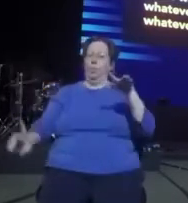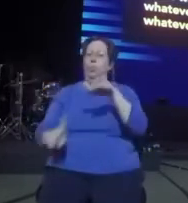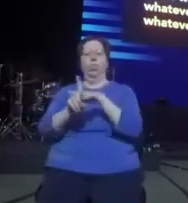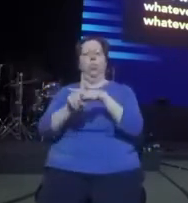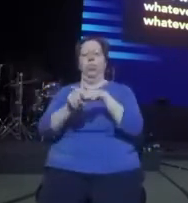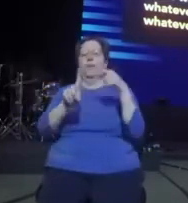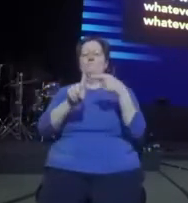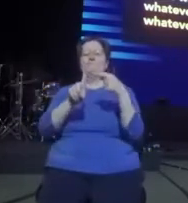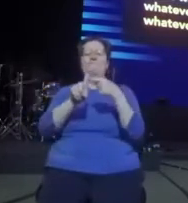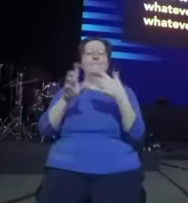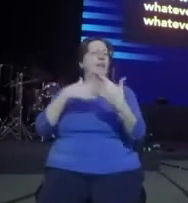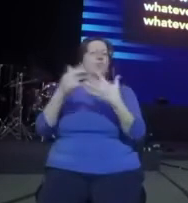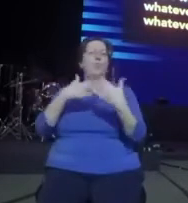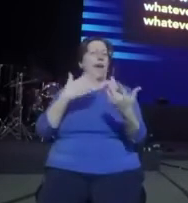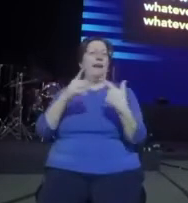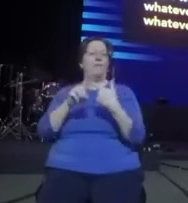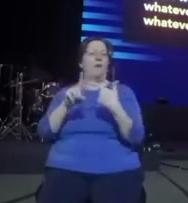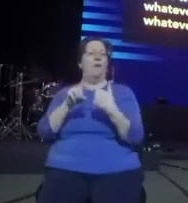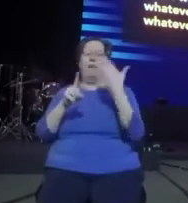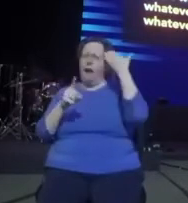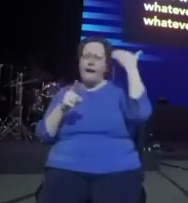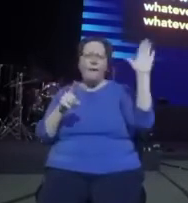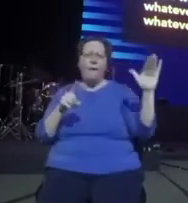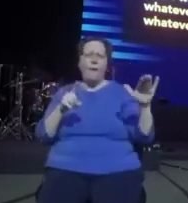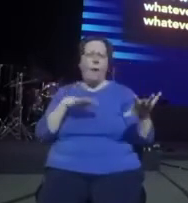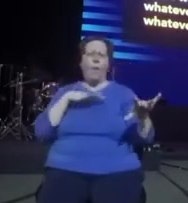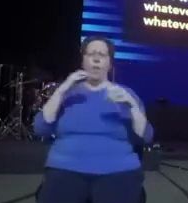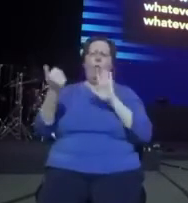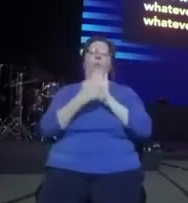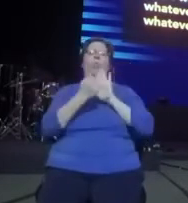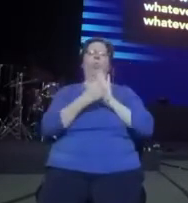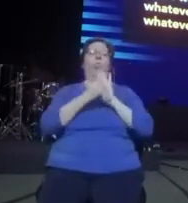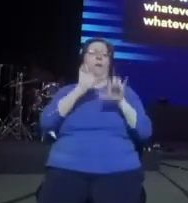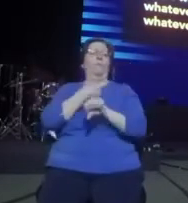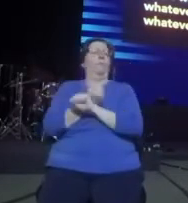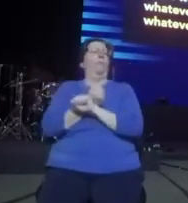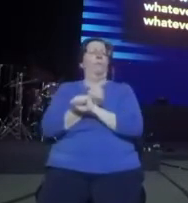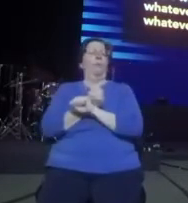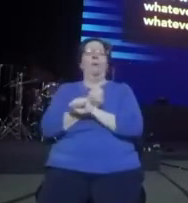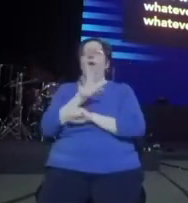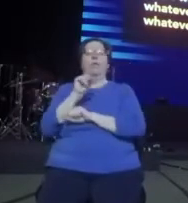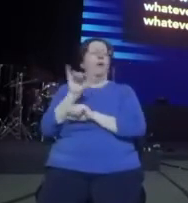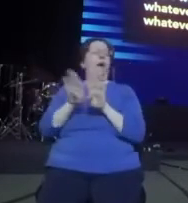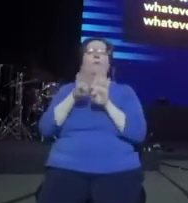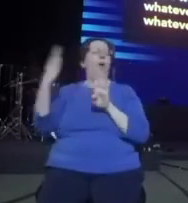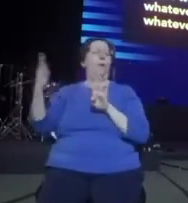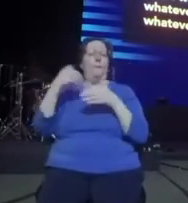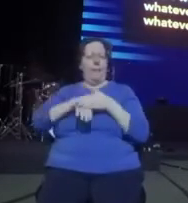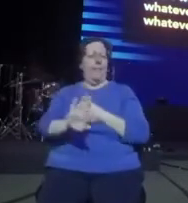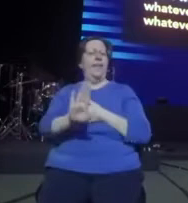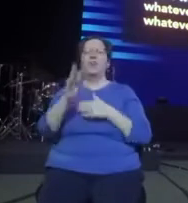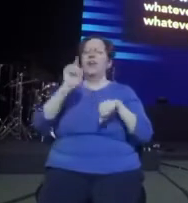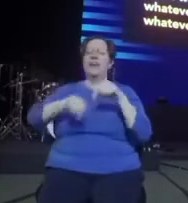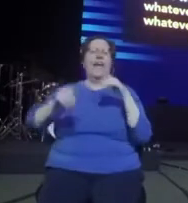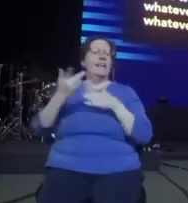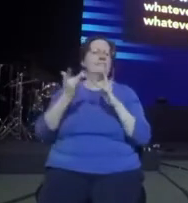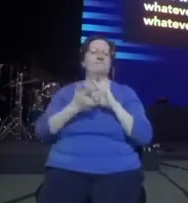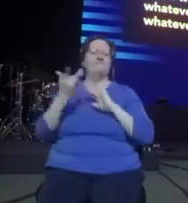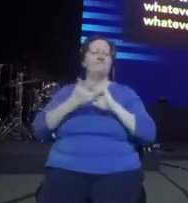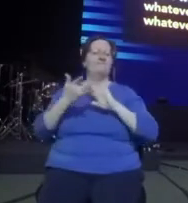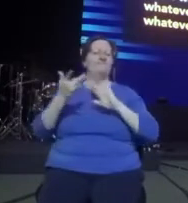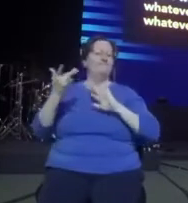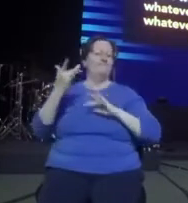door, my door's locked, sucker. I don't care how many crowns you have on your